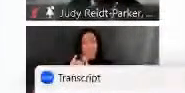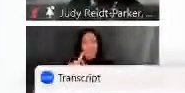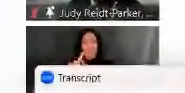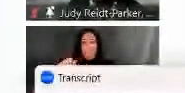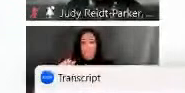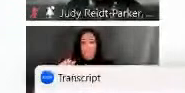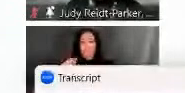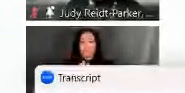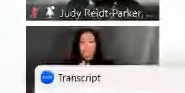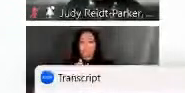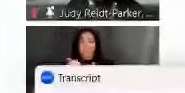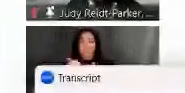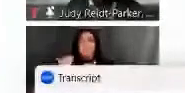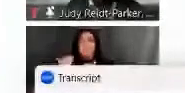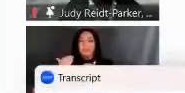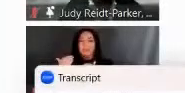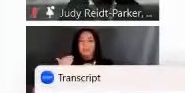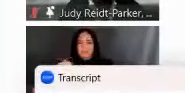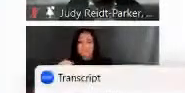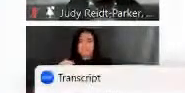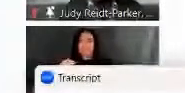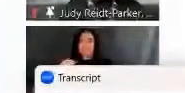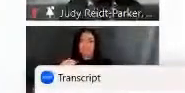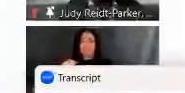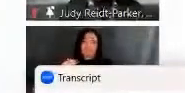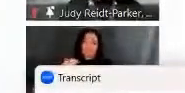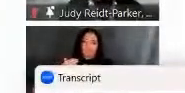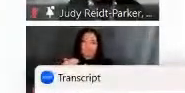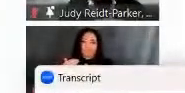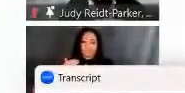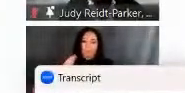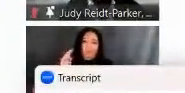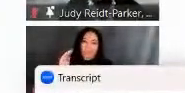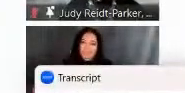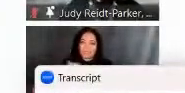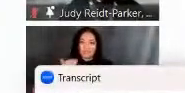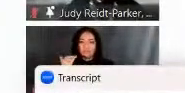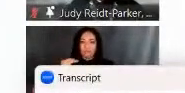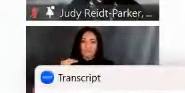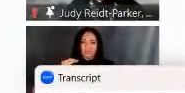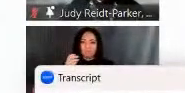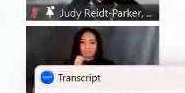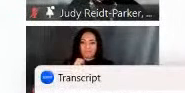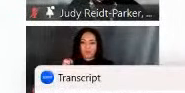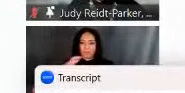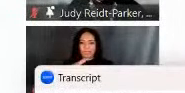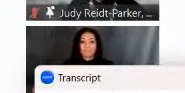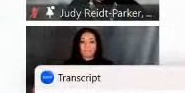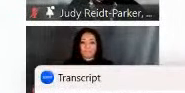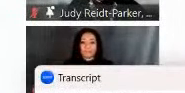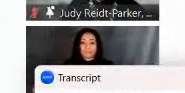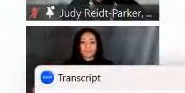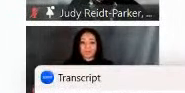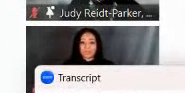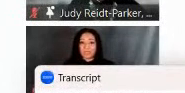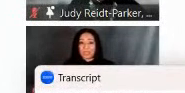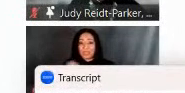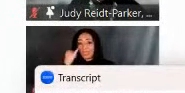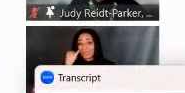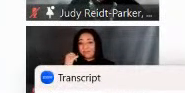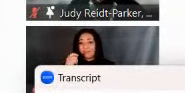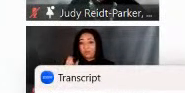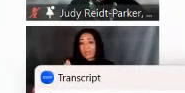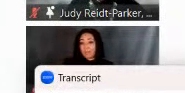of the same standards do govern all the programs. Although the extent to which they're able to or do meet these